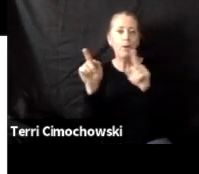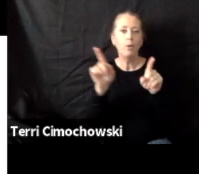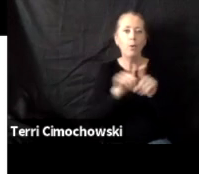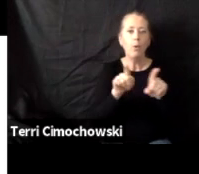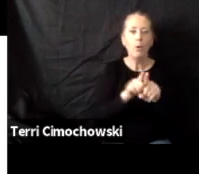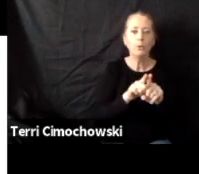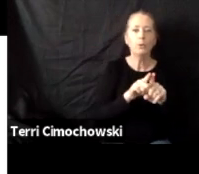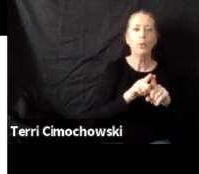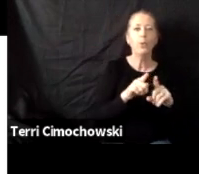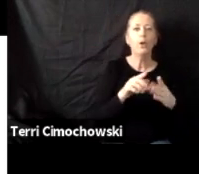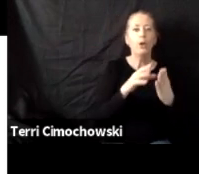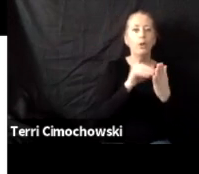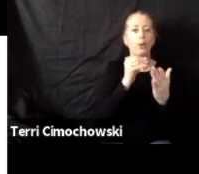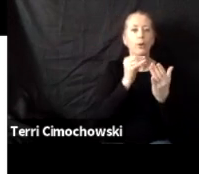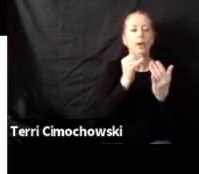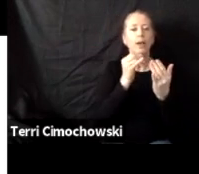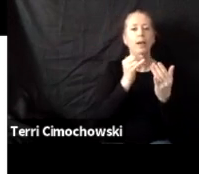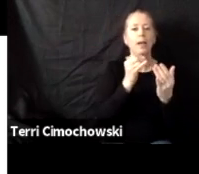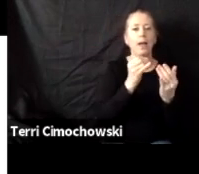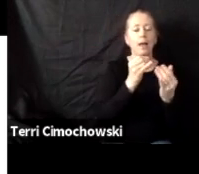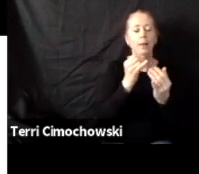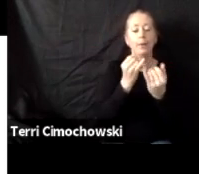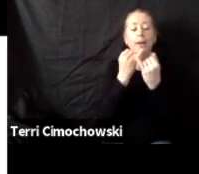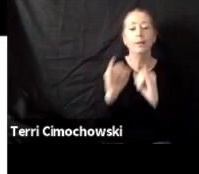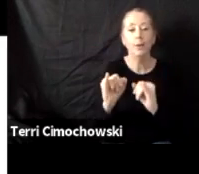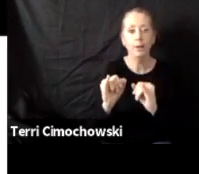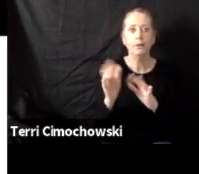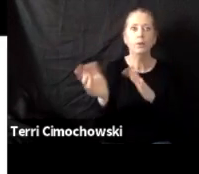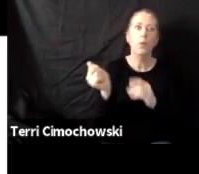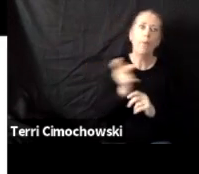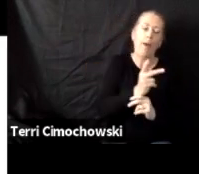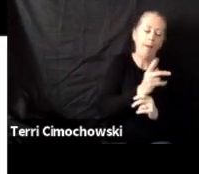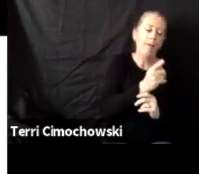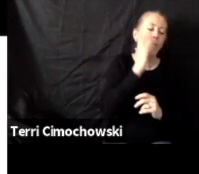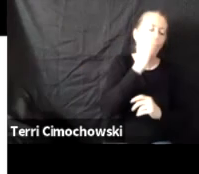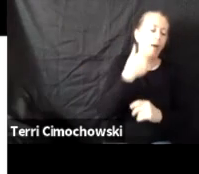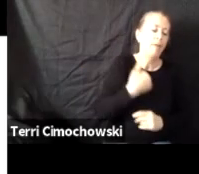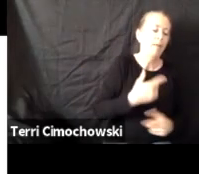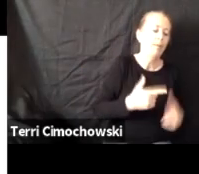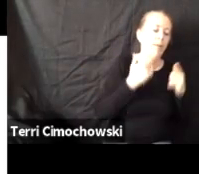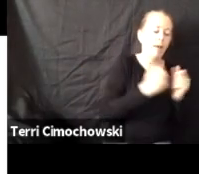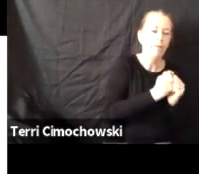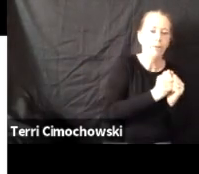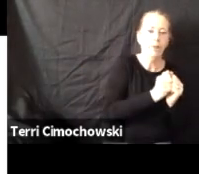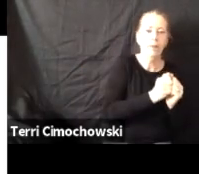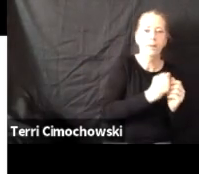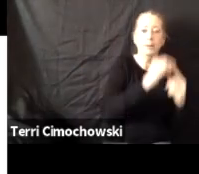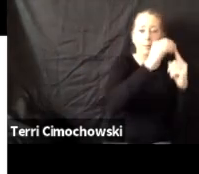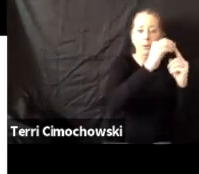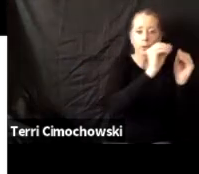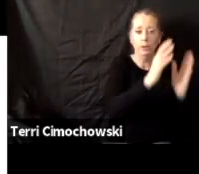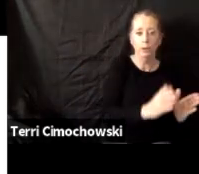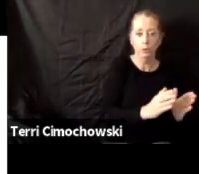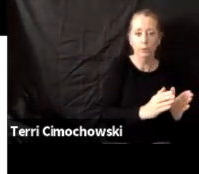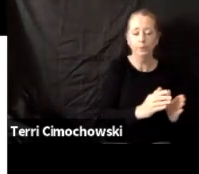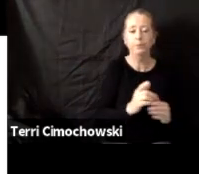learn independently. This is different from our current digital academy model, where specialist teachers are giving asynchronous work,